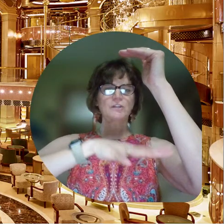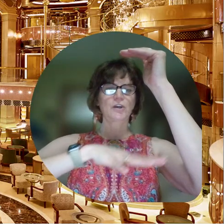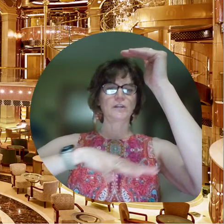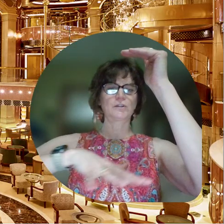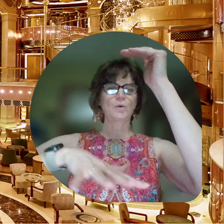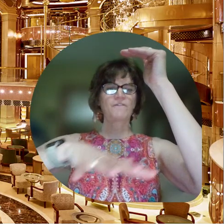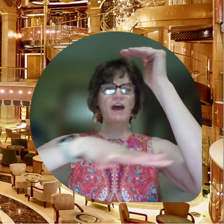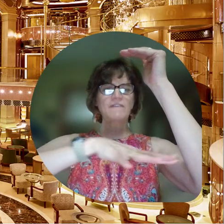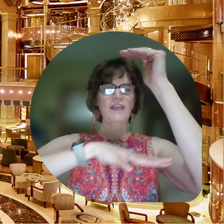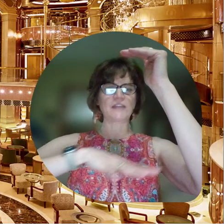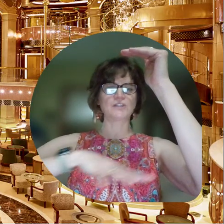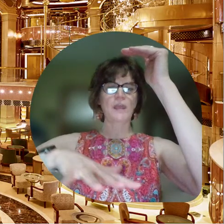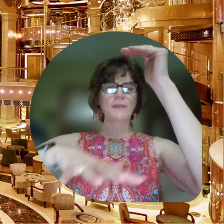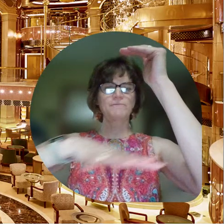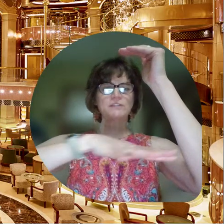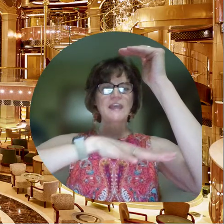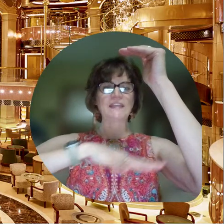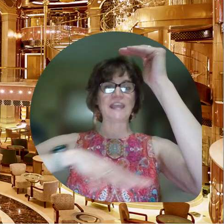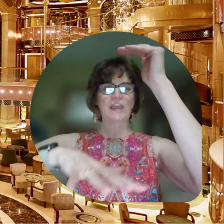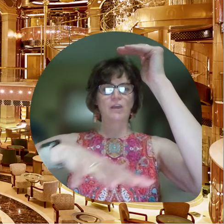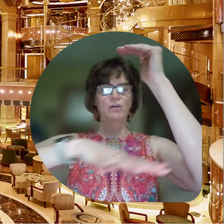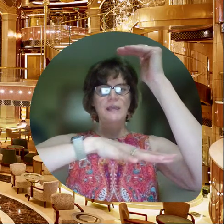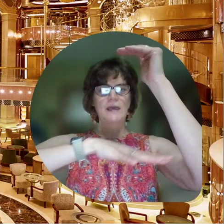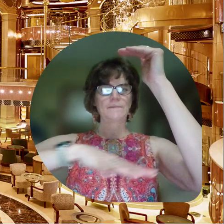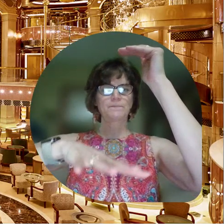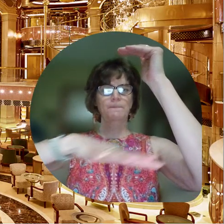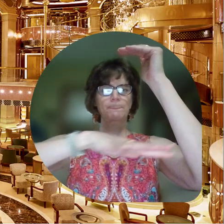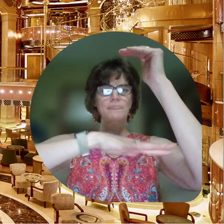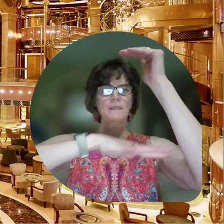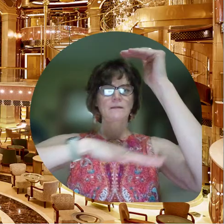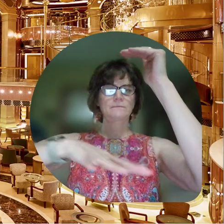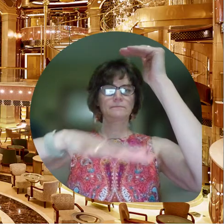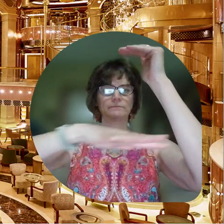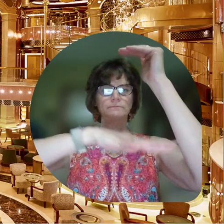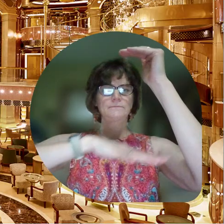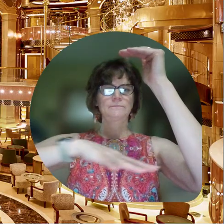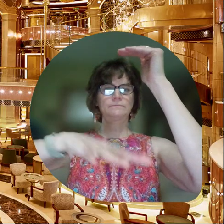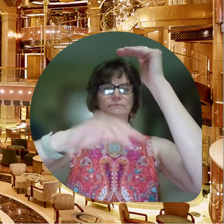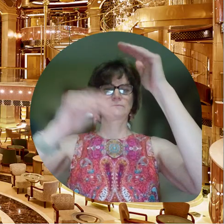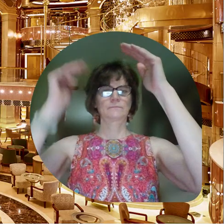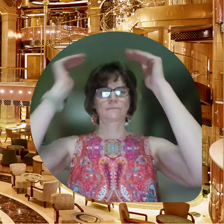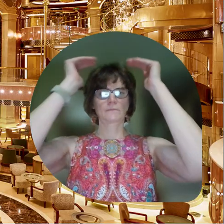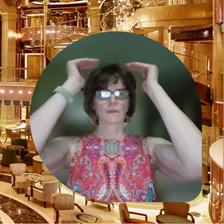is going to turn into a 5 hand shape for saying area.